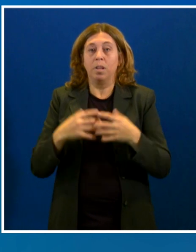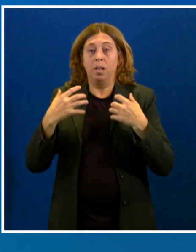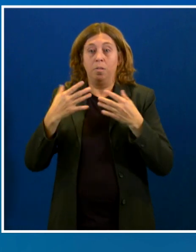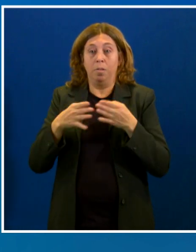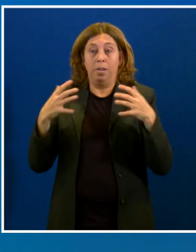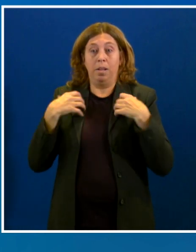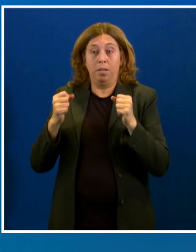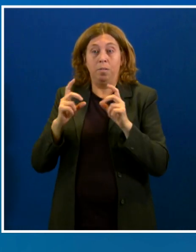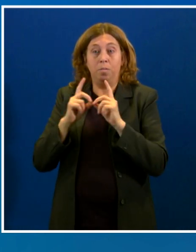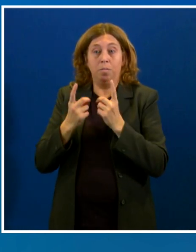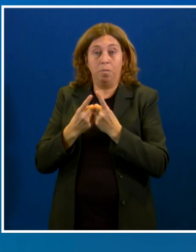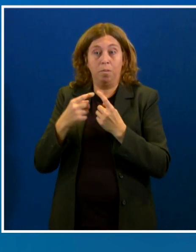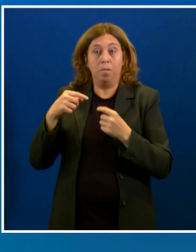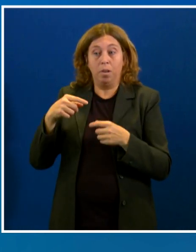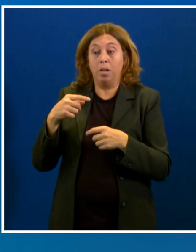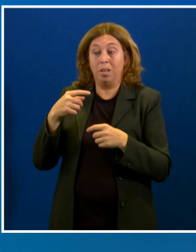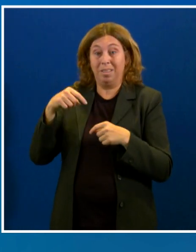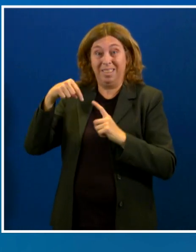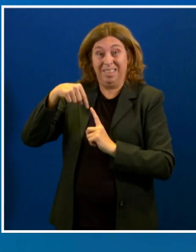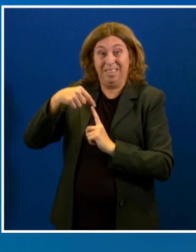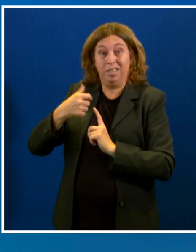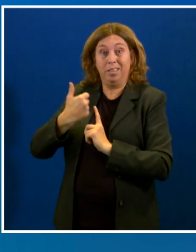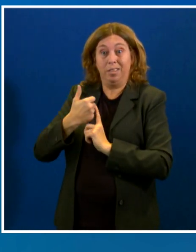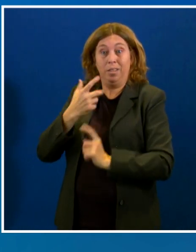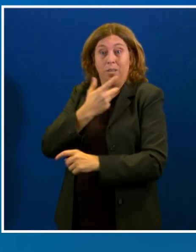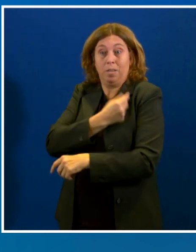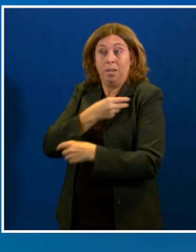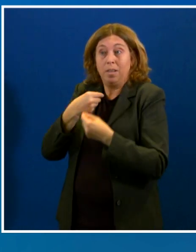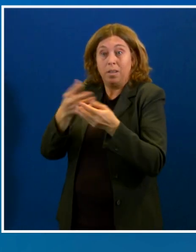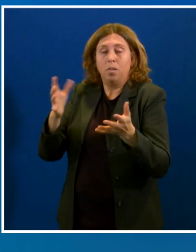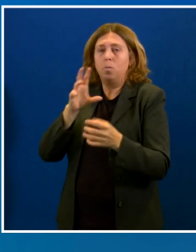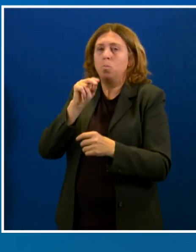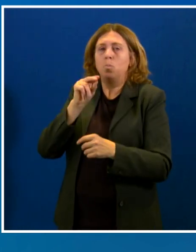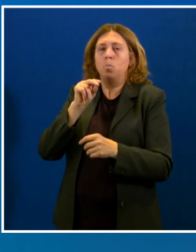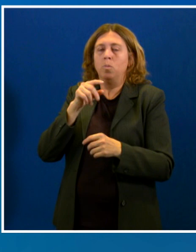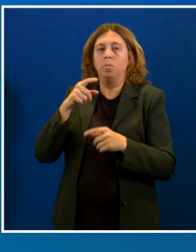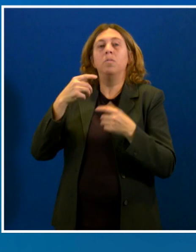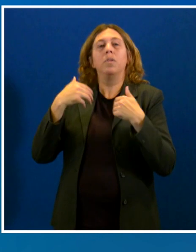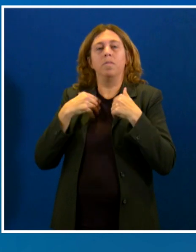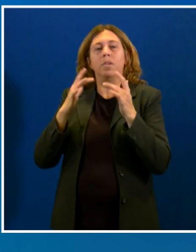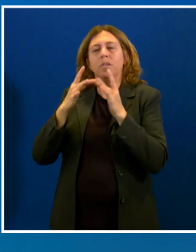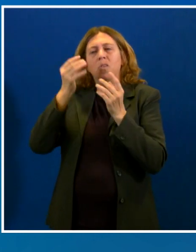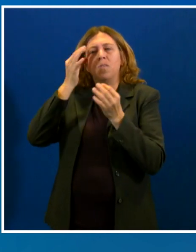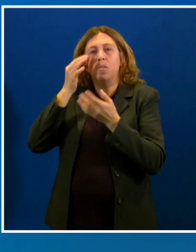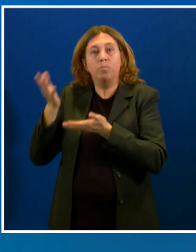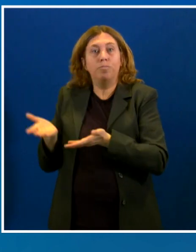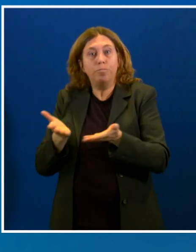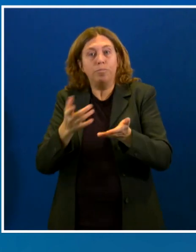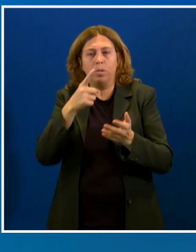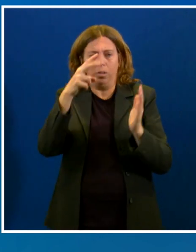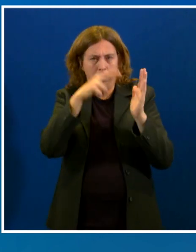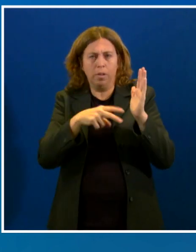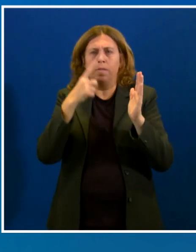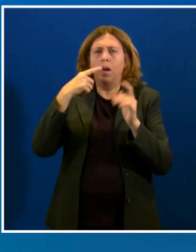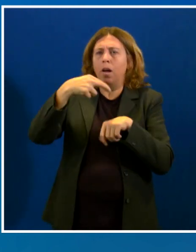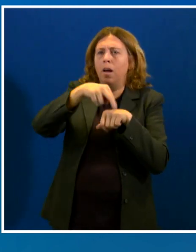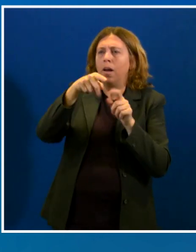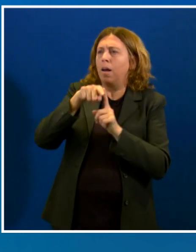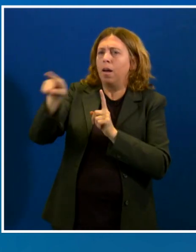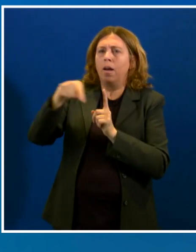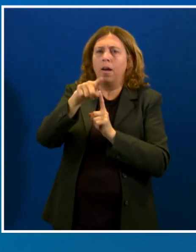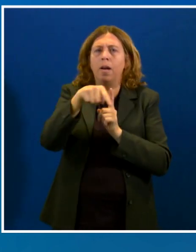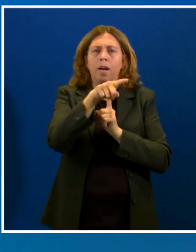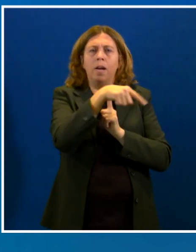vaccines, but they can connect you with a provider through its online form. When you fill out the form, there are several providers,